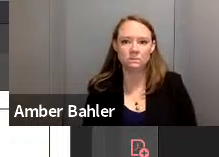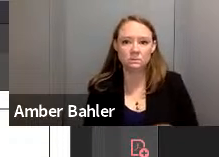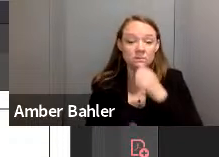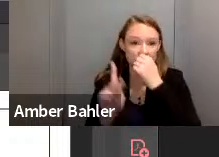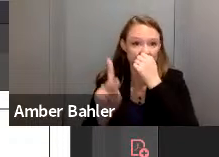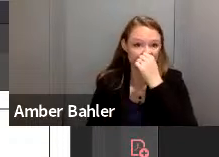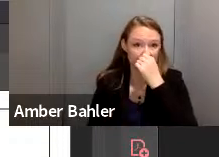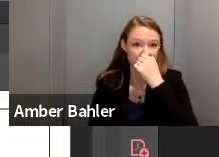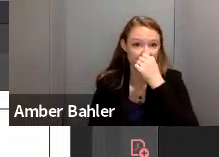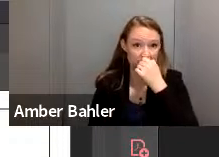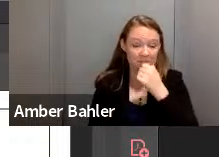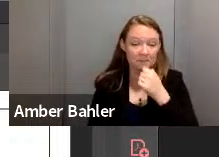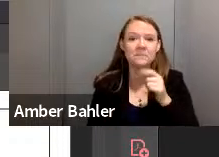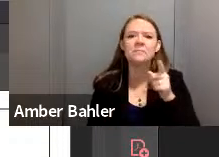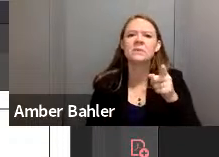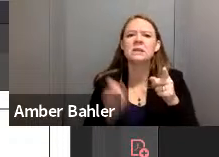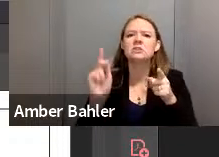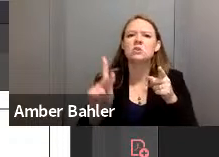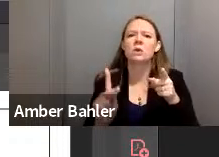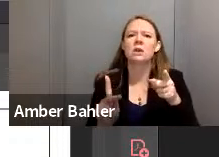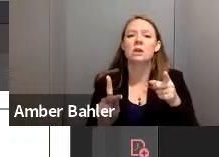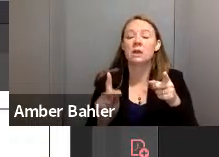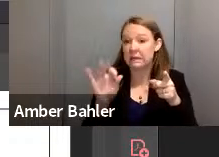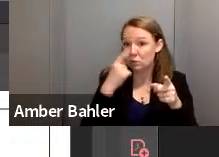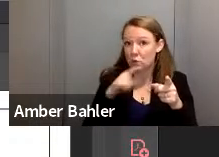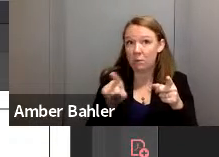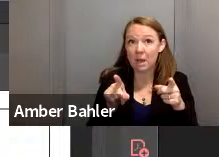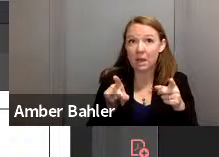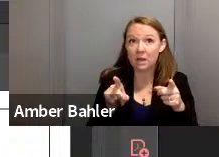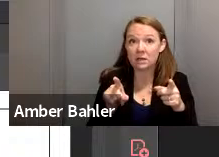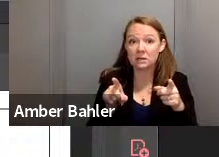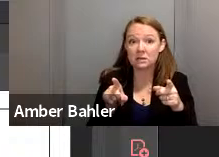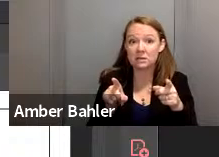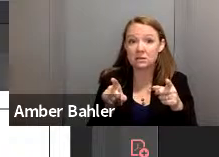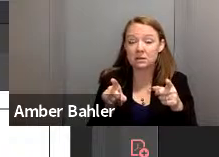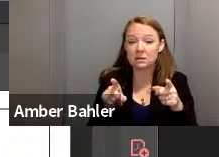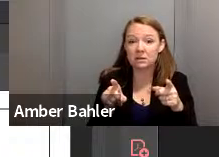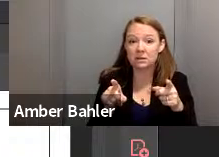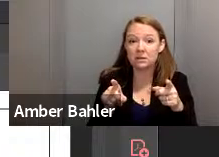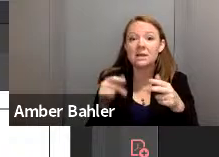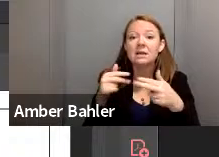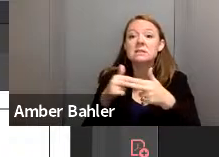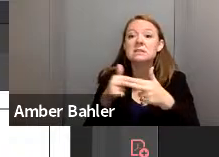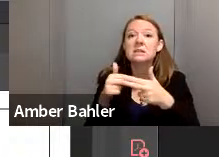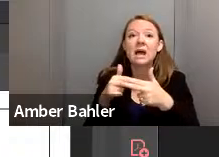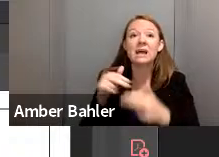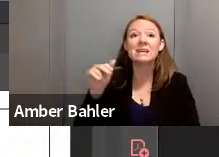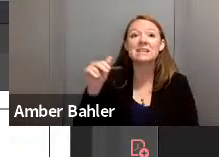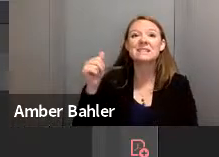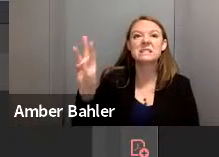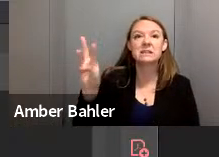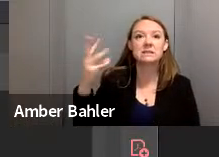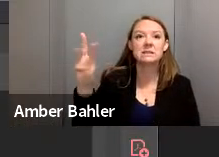Okay, yeah, this will be okay. All right, if you don't mind going down to slide 16.